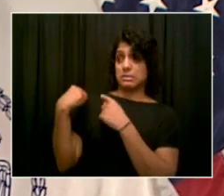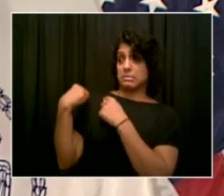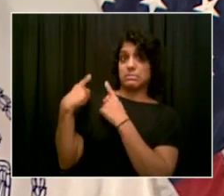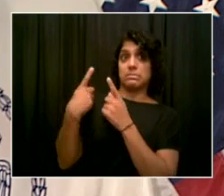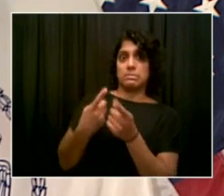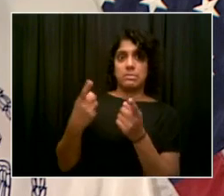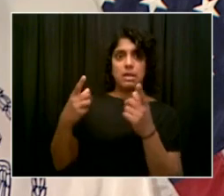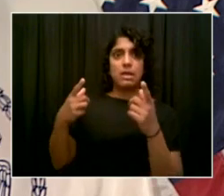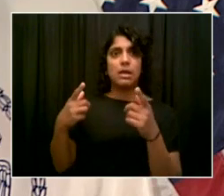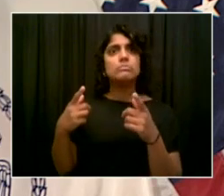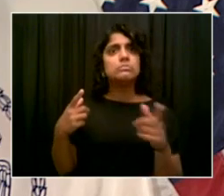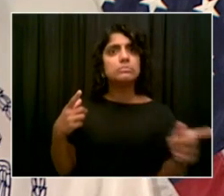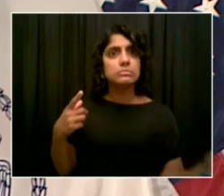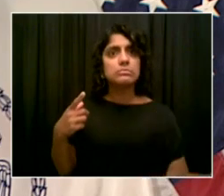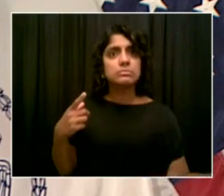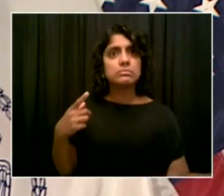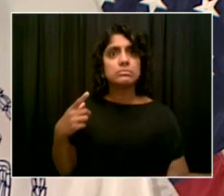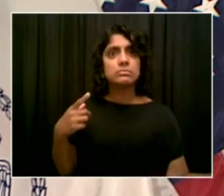in September.